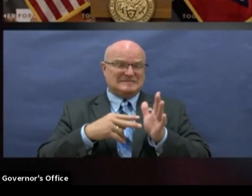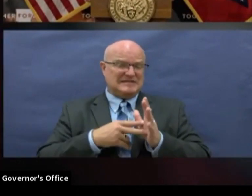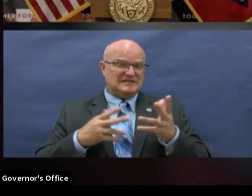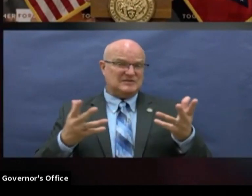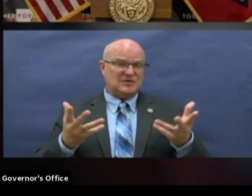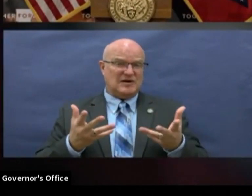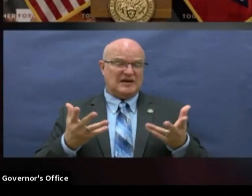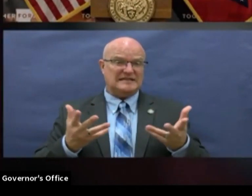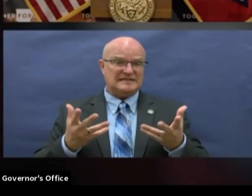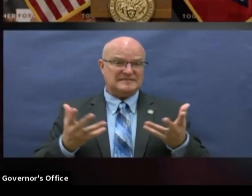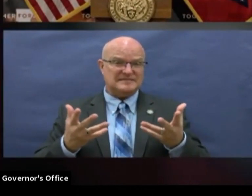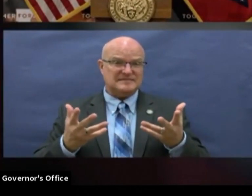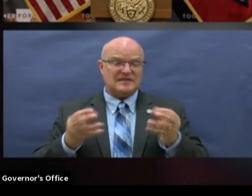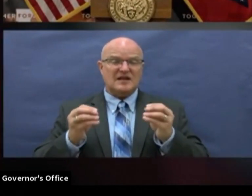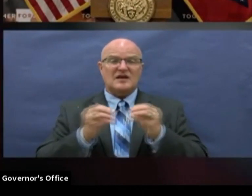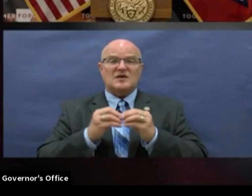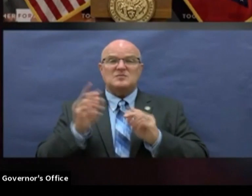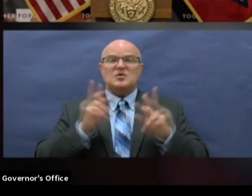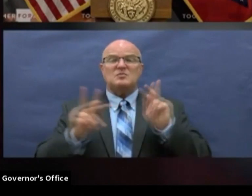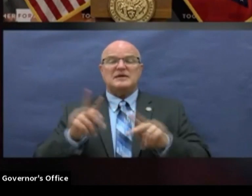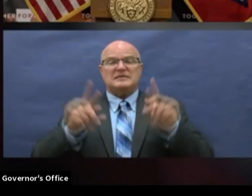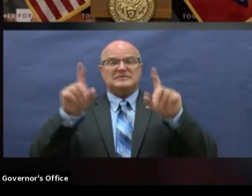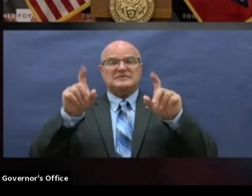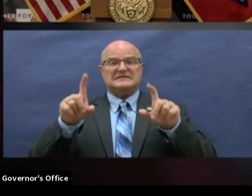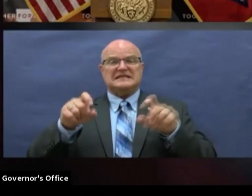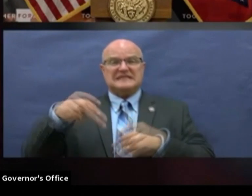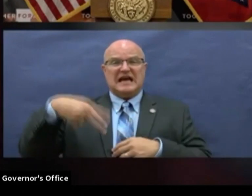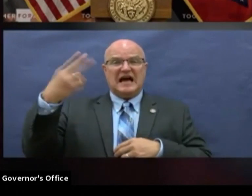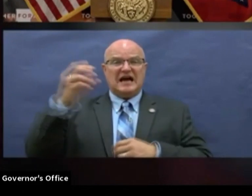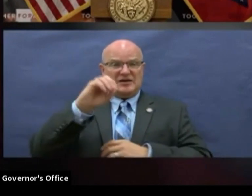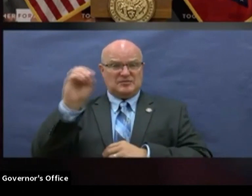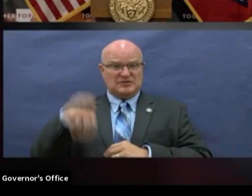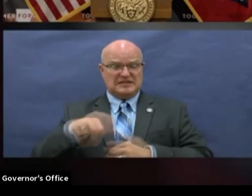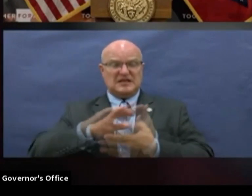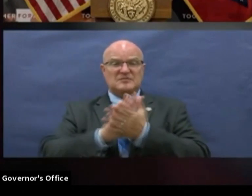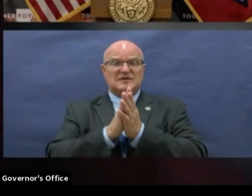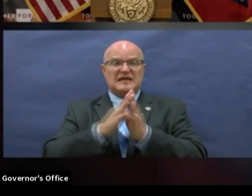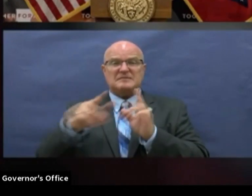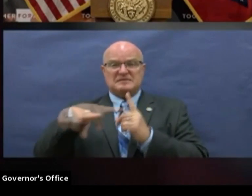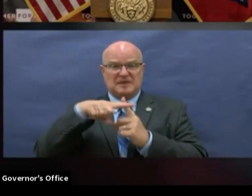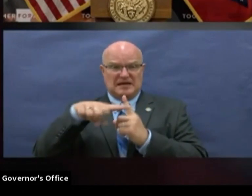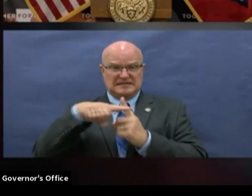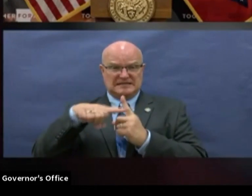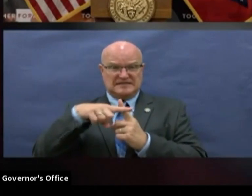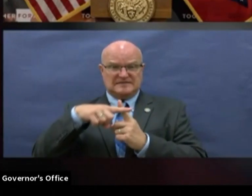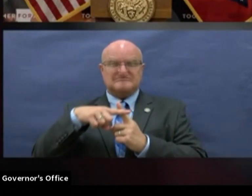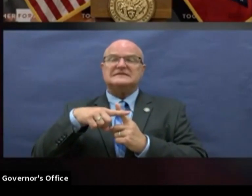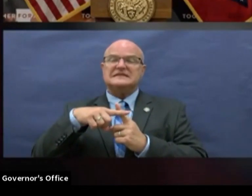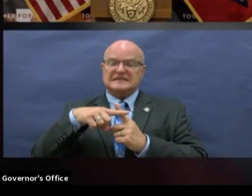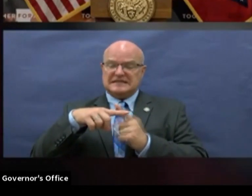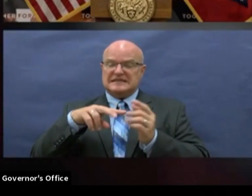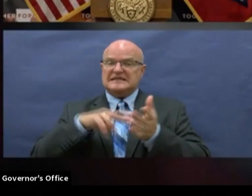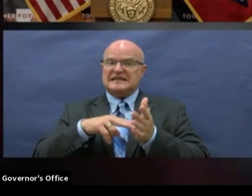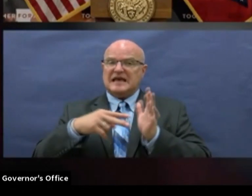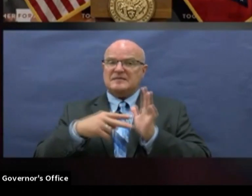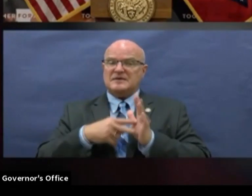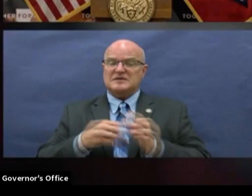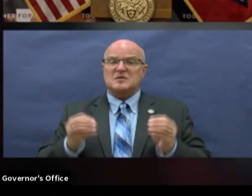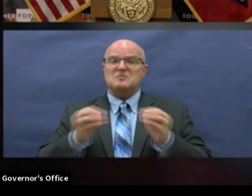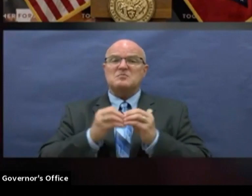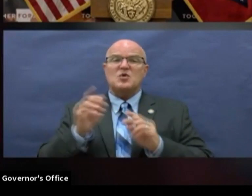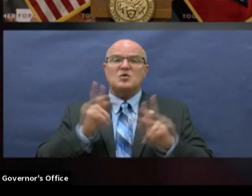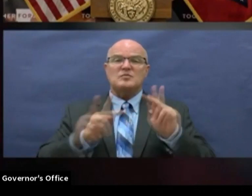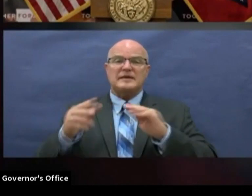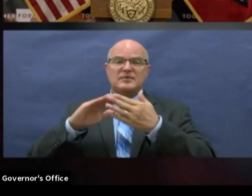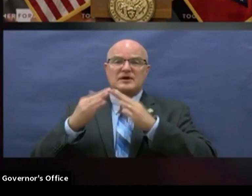that the more people are tested, a higher percent are becoming positive, which just simply means that there's more people